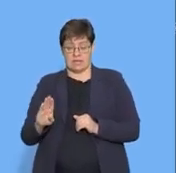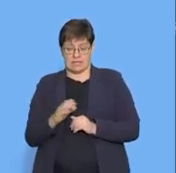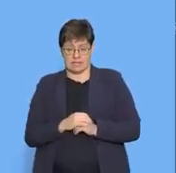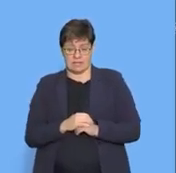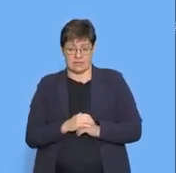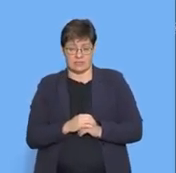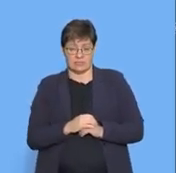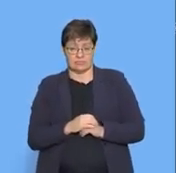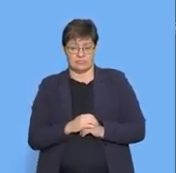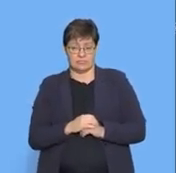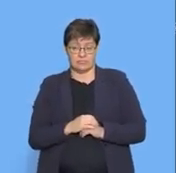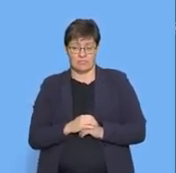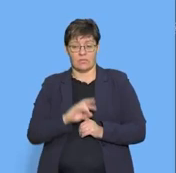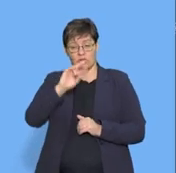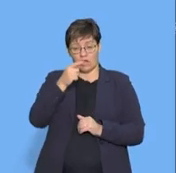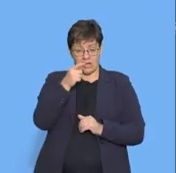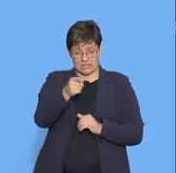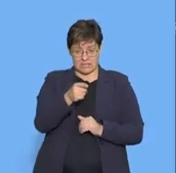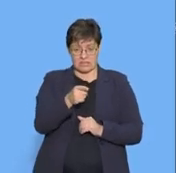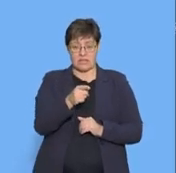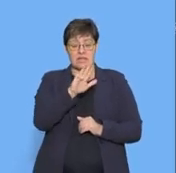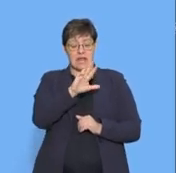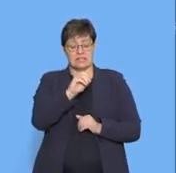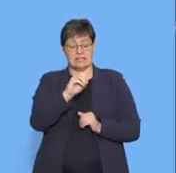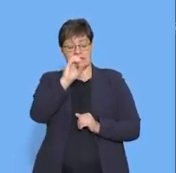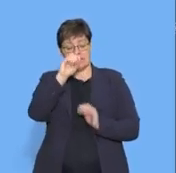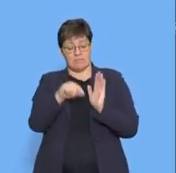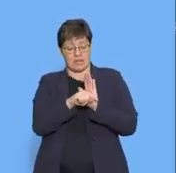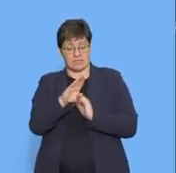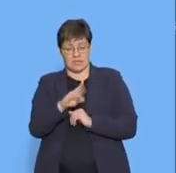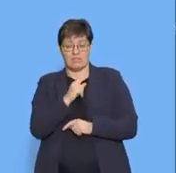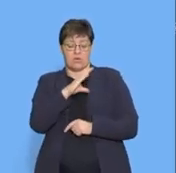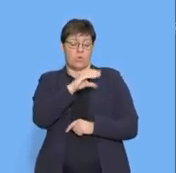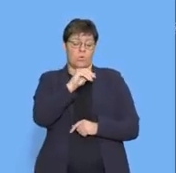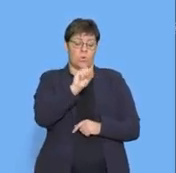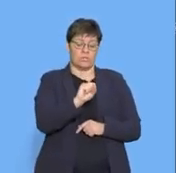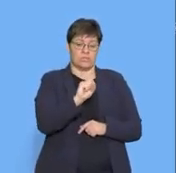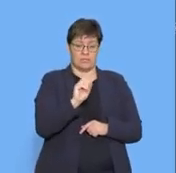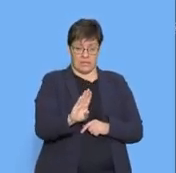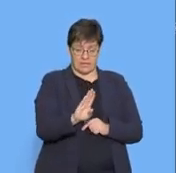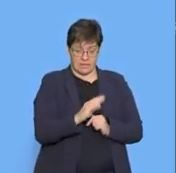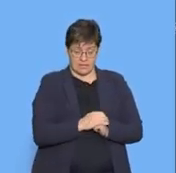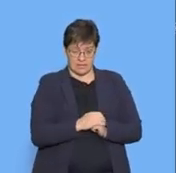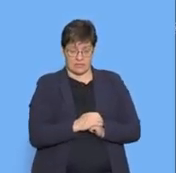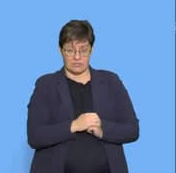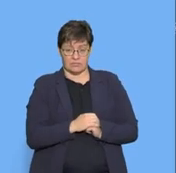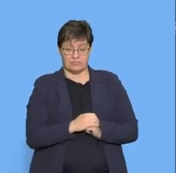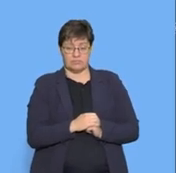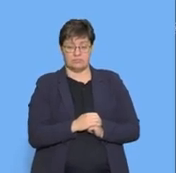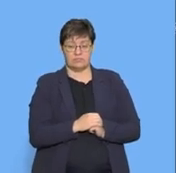the complement, so B. Okay? So we're going to change this sine of 90 minus B into cos of B.